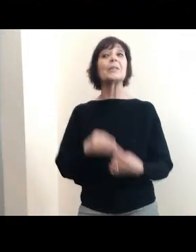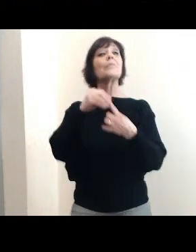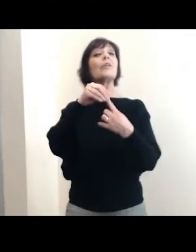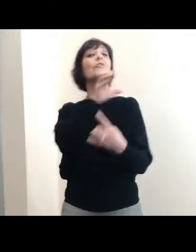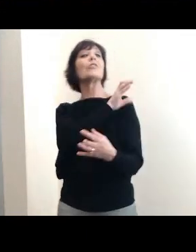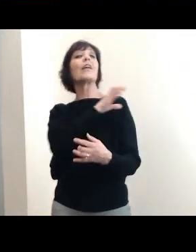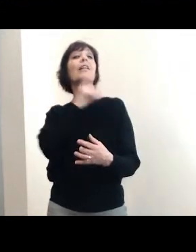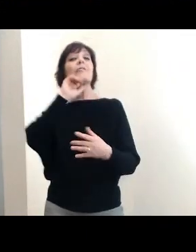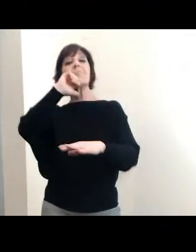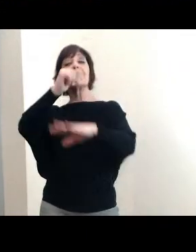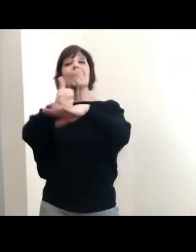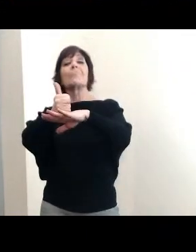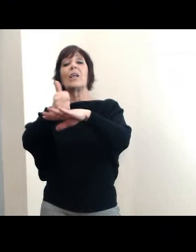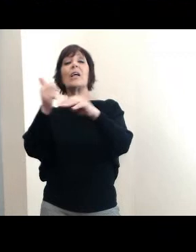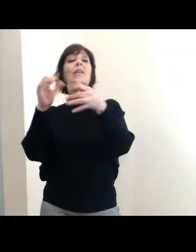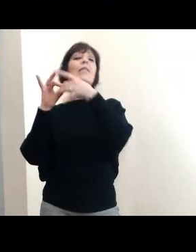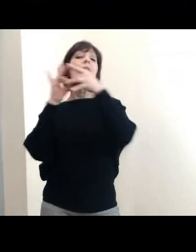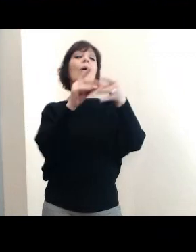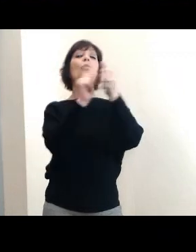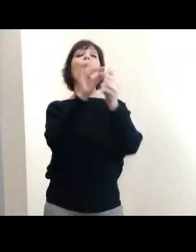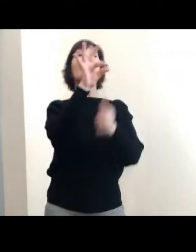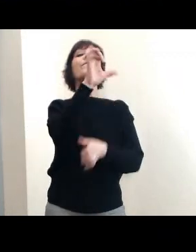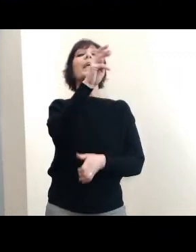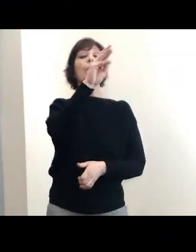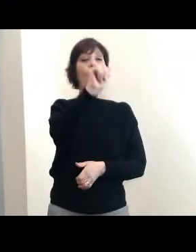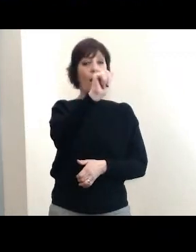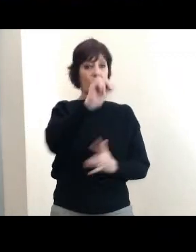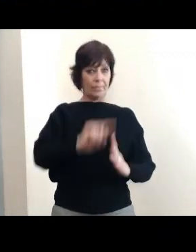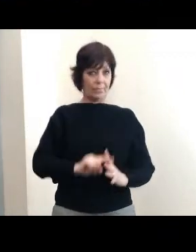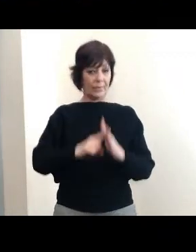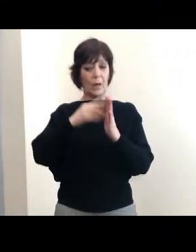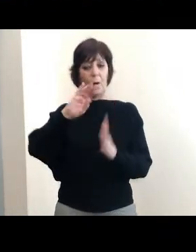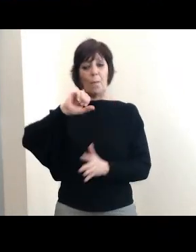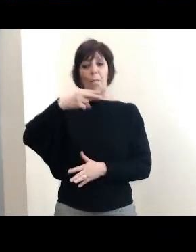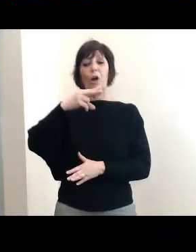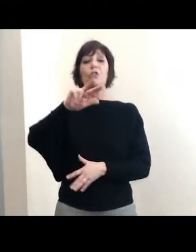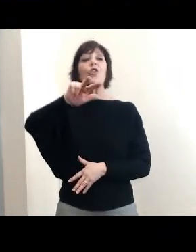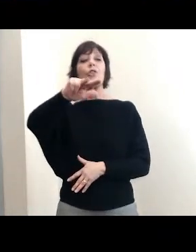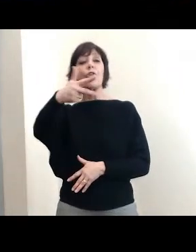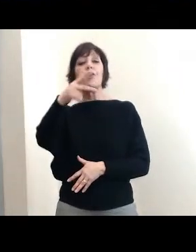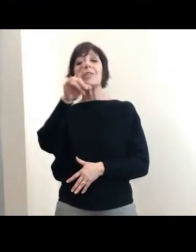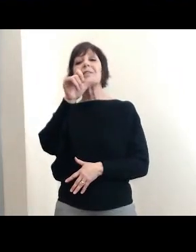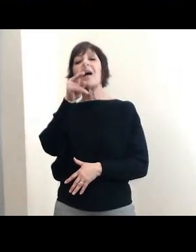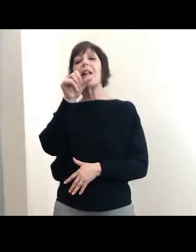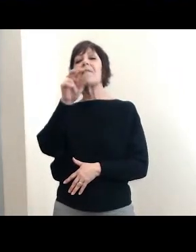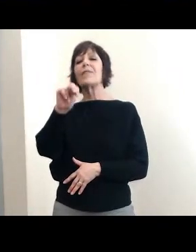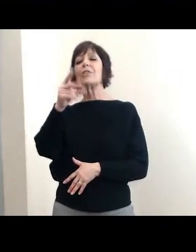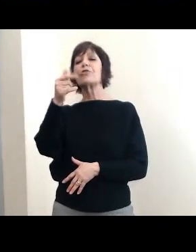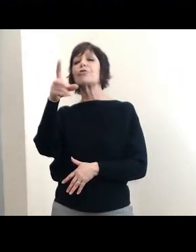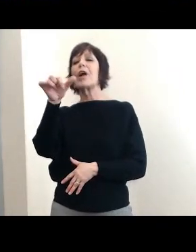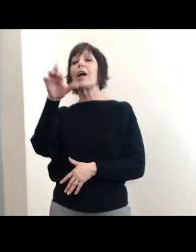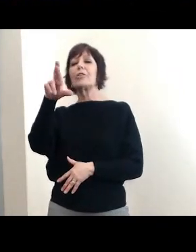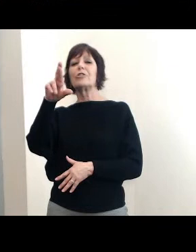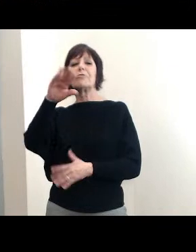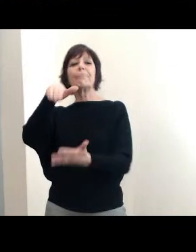that New York State is doing with FEMA starting March 3rd at the Delavan-Grider Community Center in the east side of